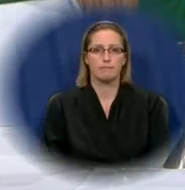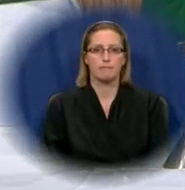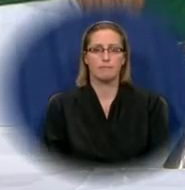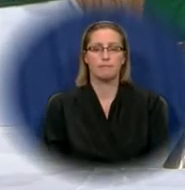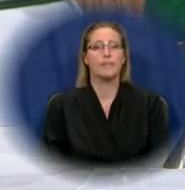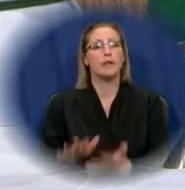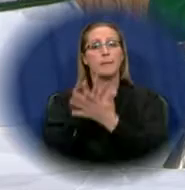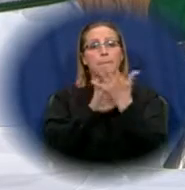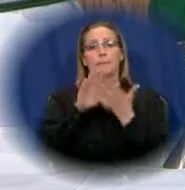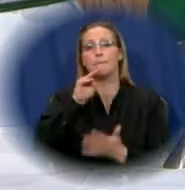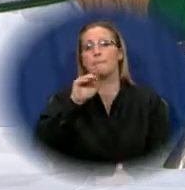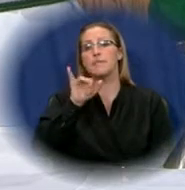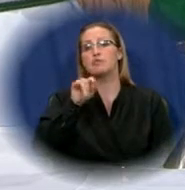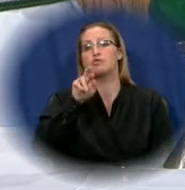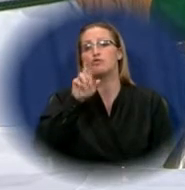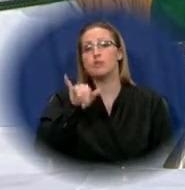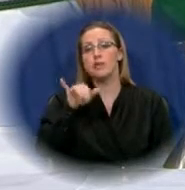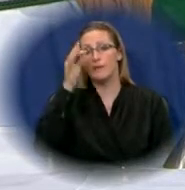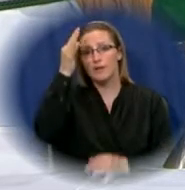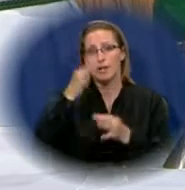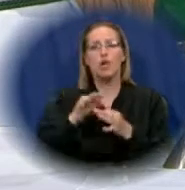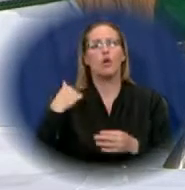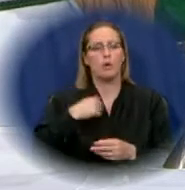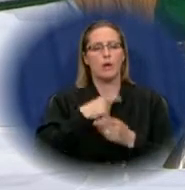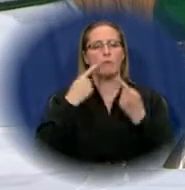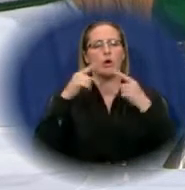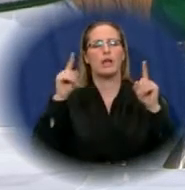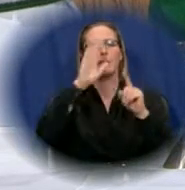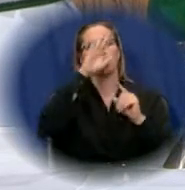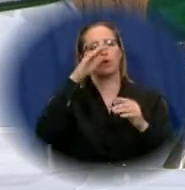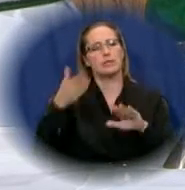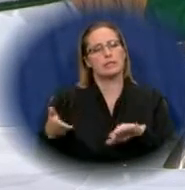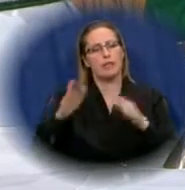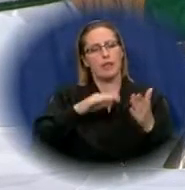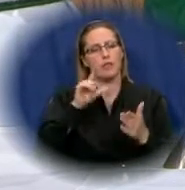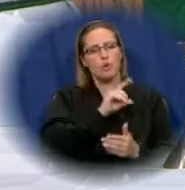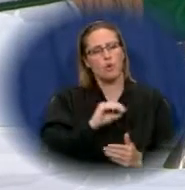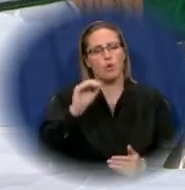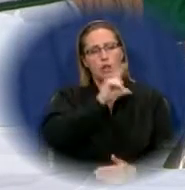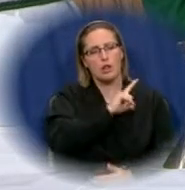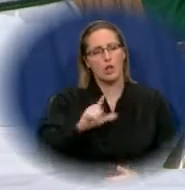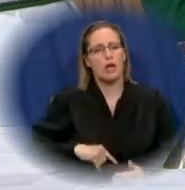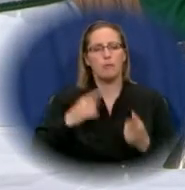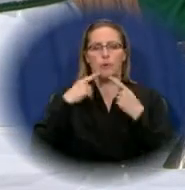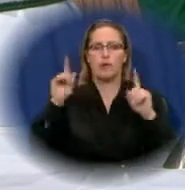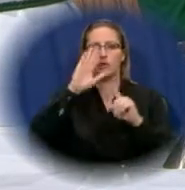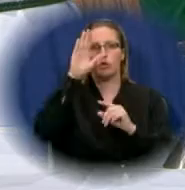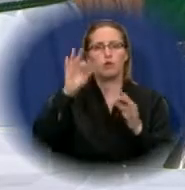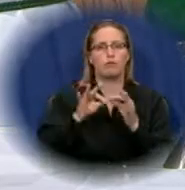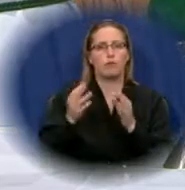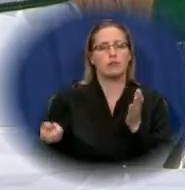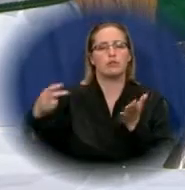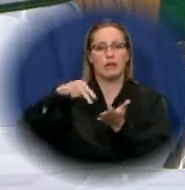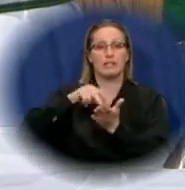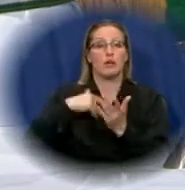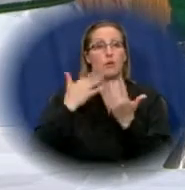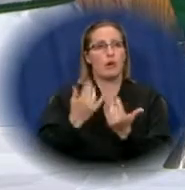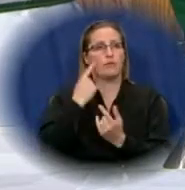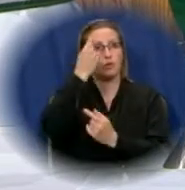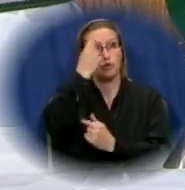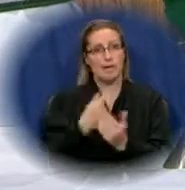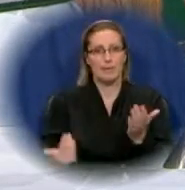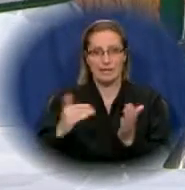The mystery of faith. We proclaim your death, O Lord, and profess your resurrection until you come